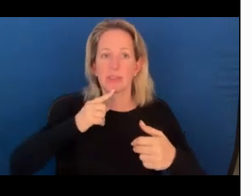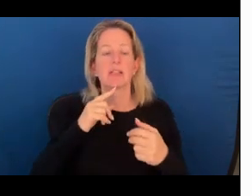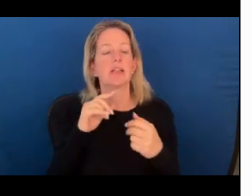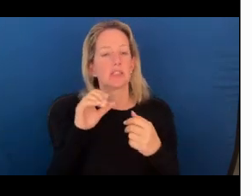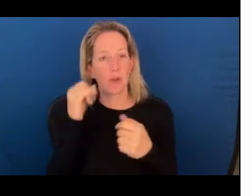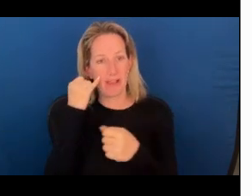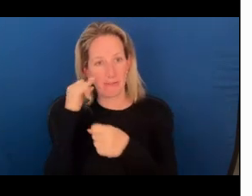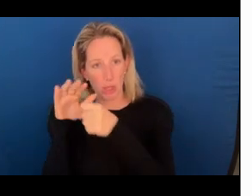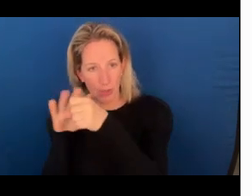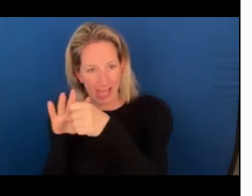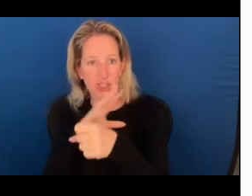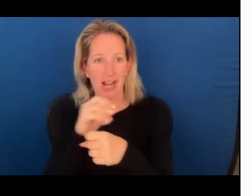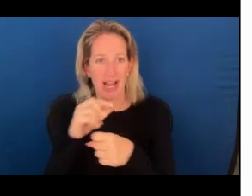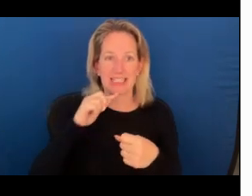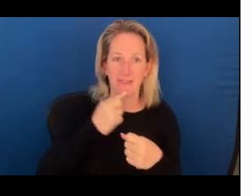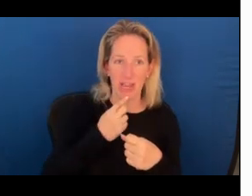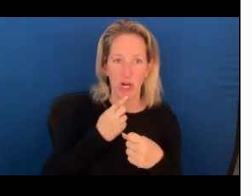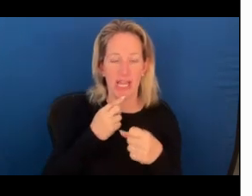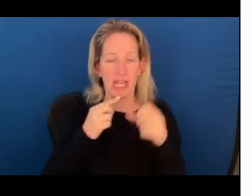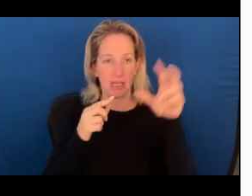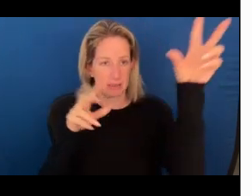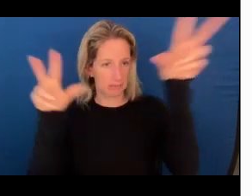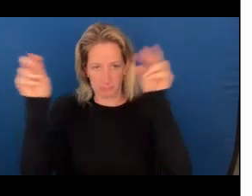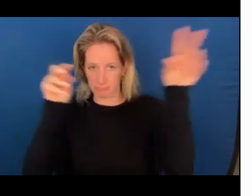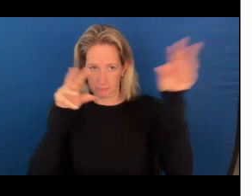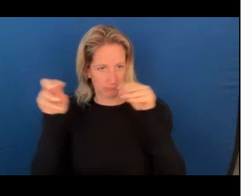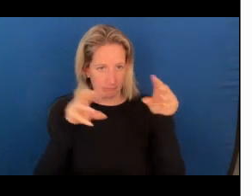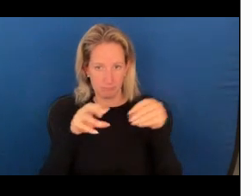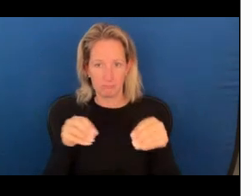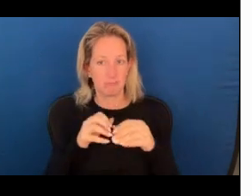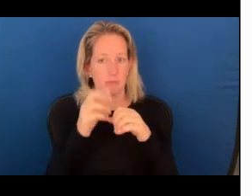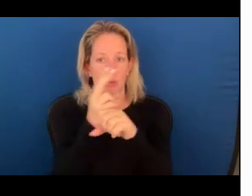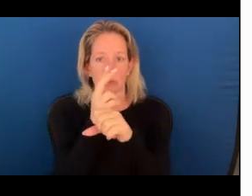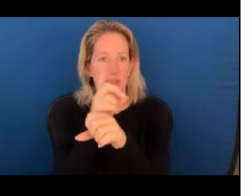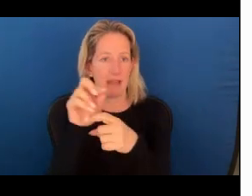and then it pulls from all of this data that's already in there.